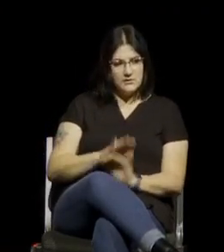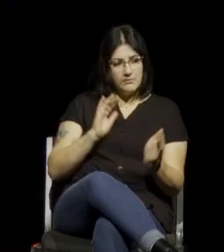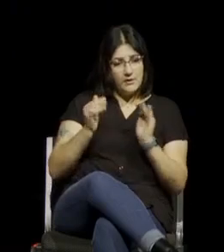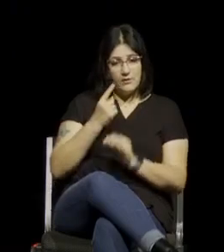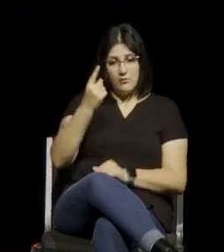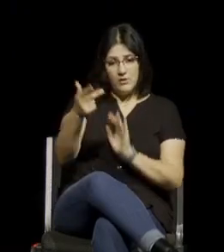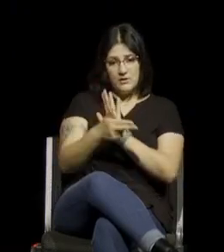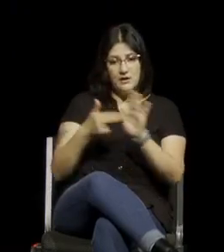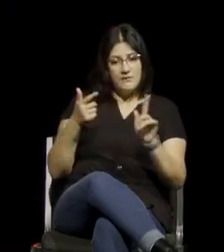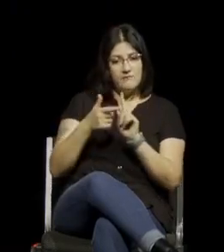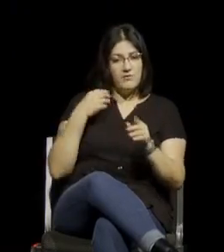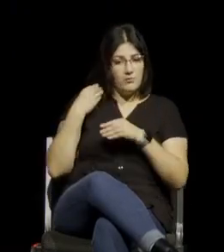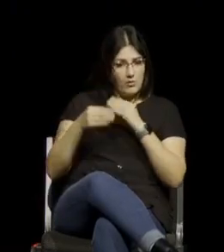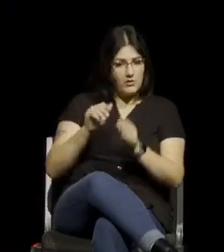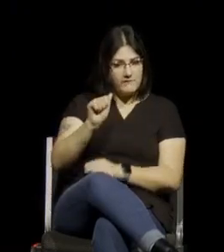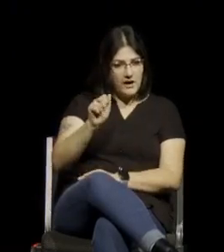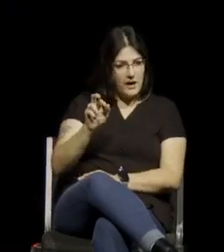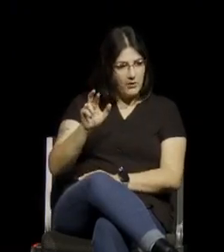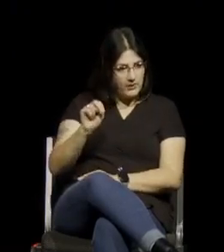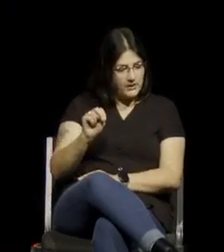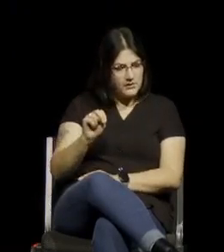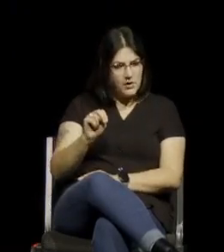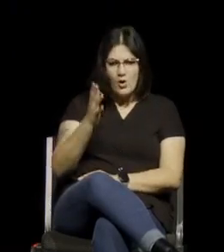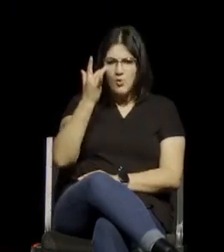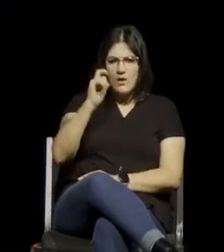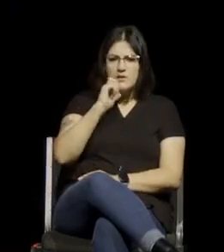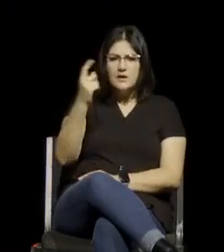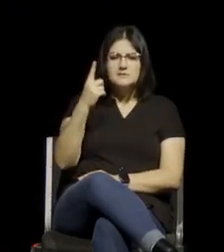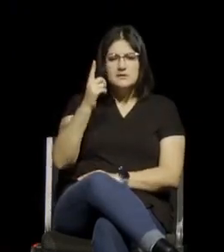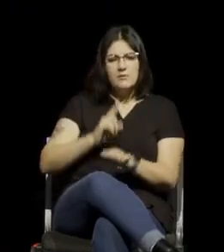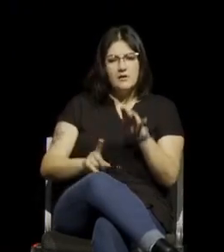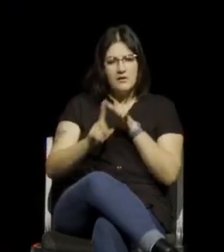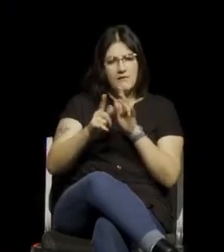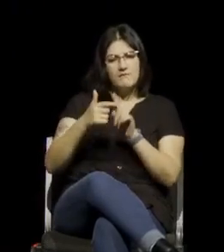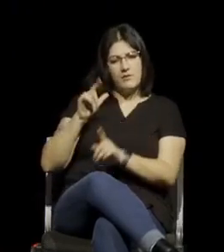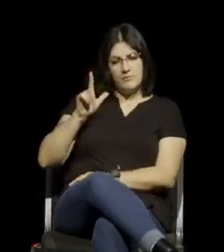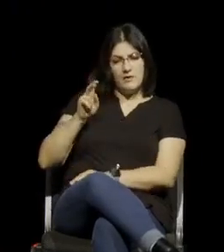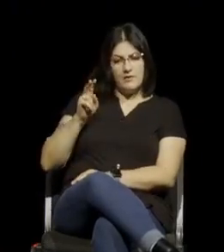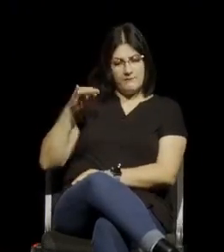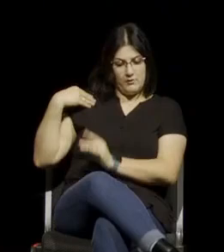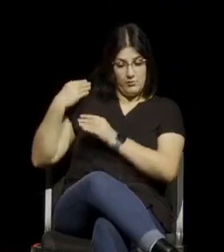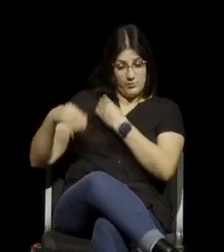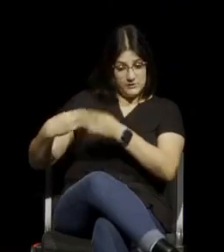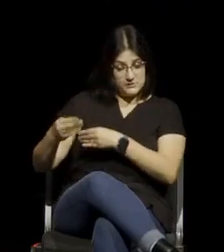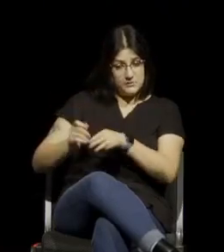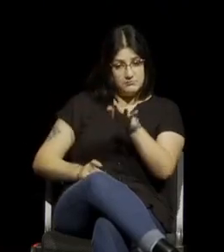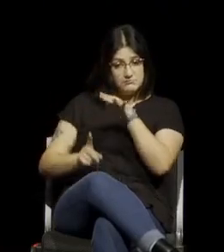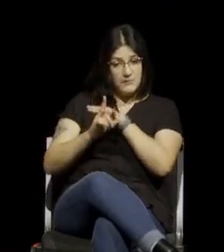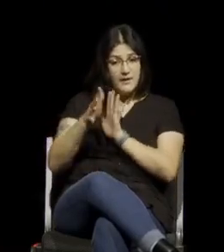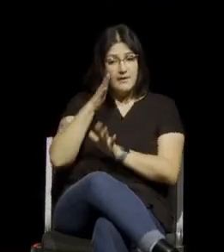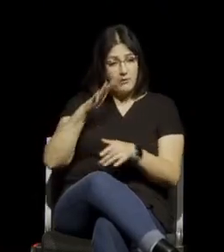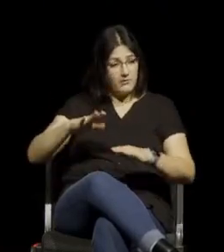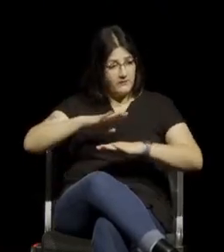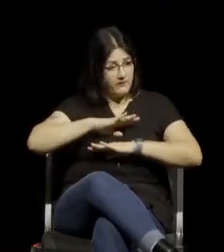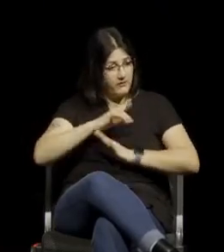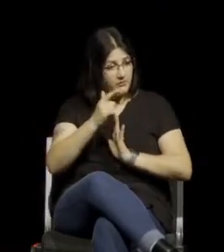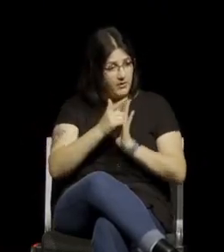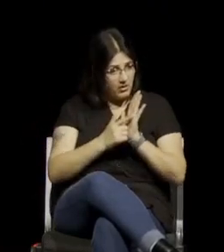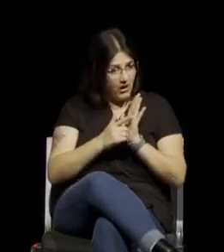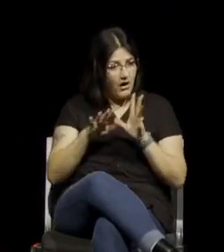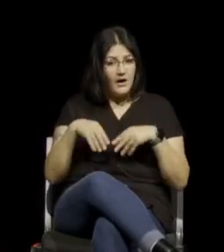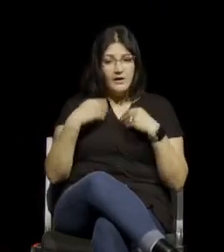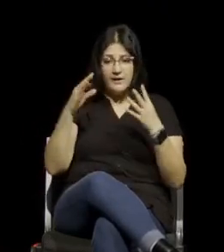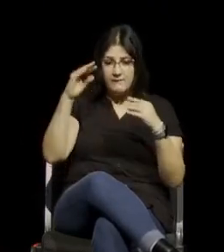named after the order of Aaron? Why couldn't someone have come through the Levitical priesthood that would fulfill the law and